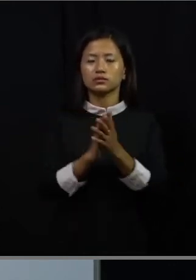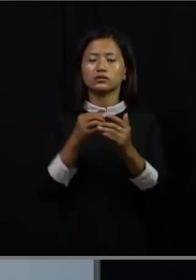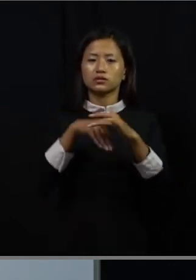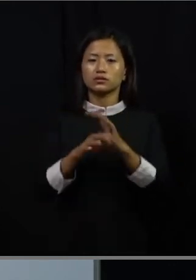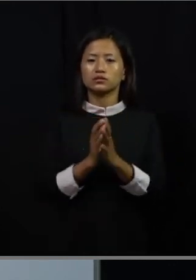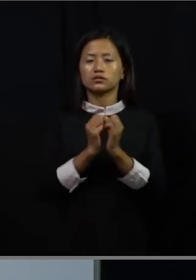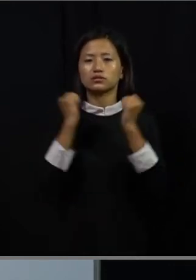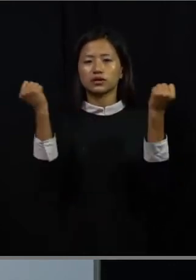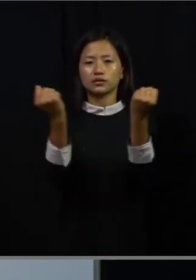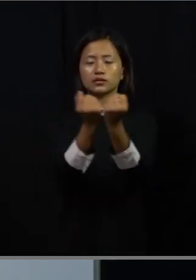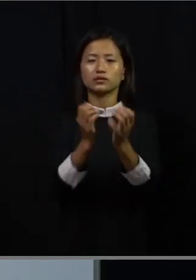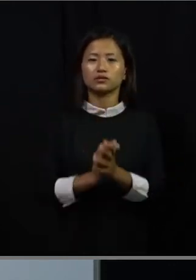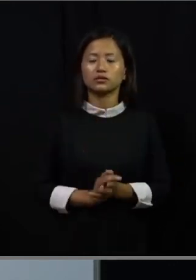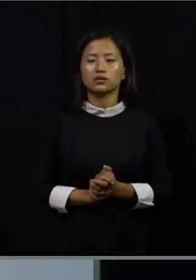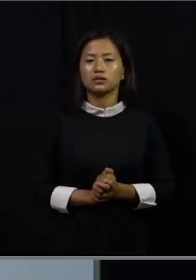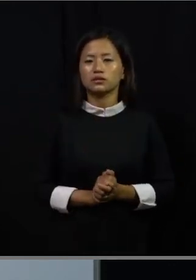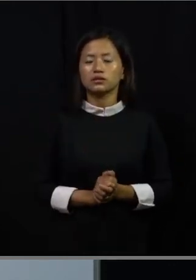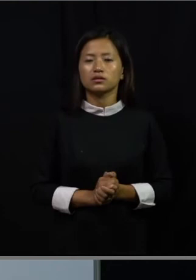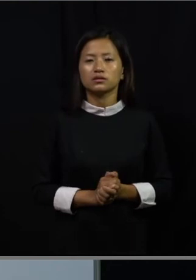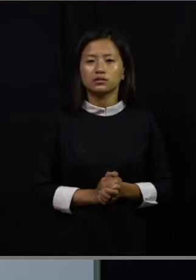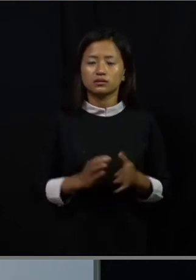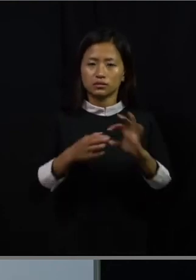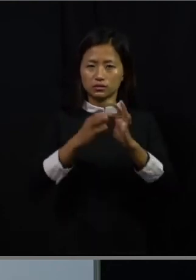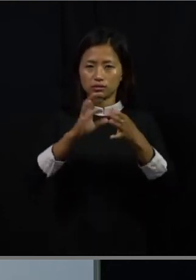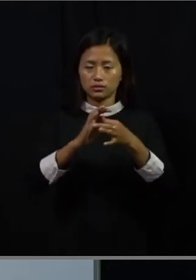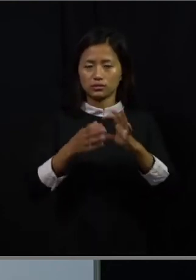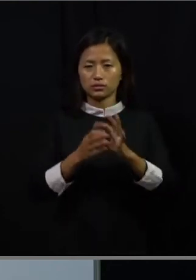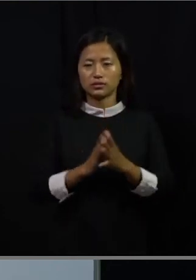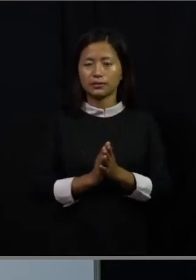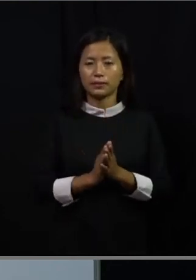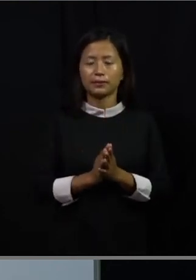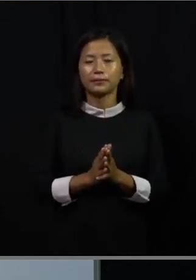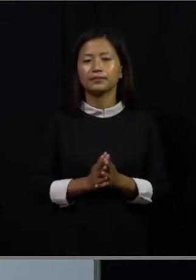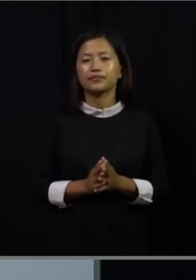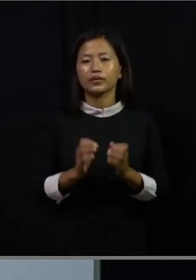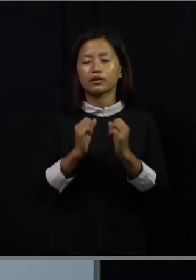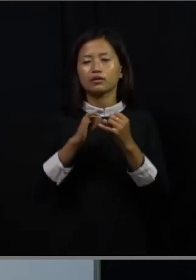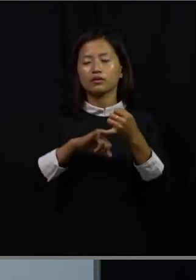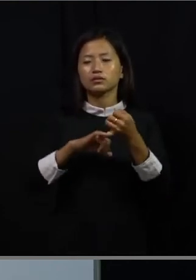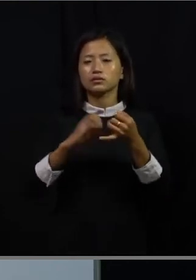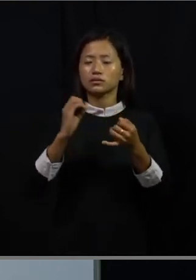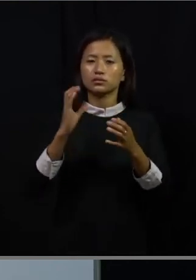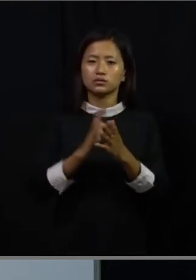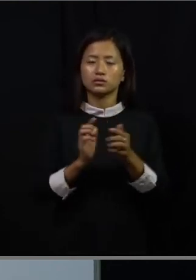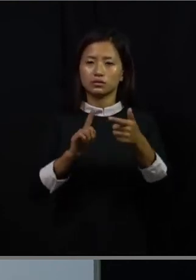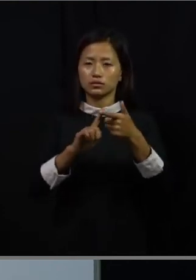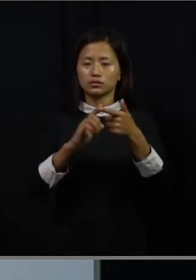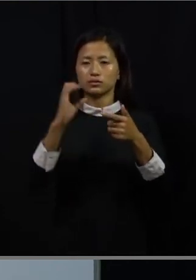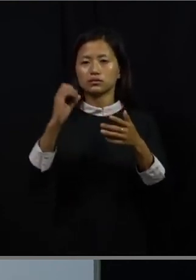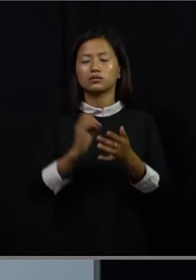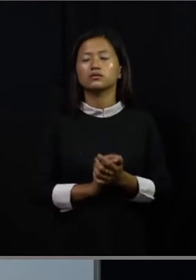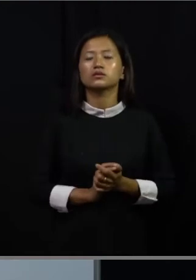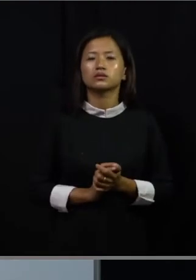the basic difference between these two. Now, the relationship, okay, between Sociology and economics.